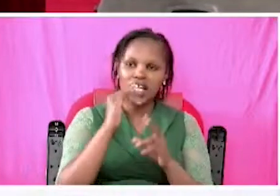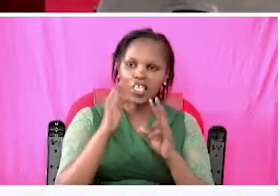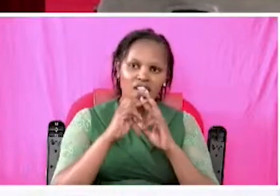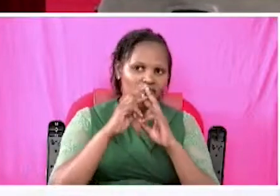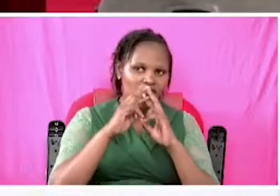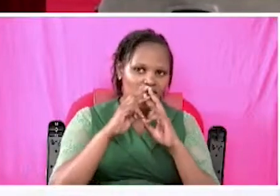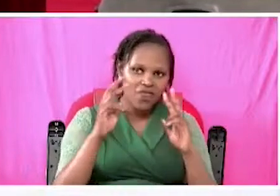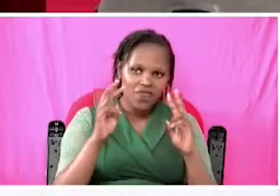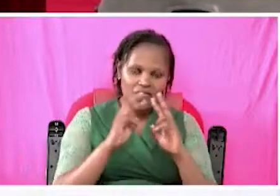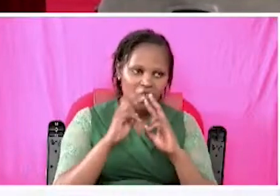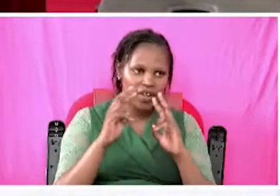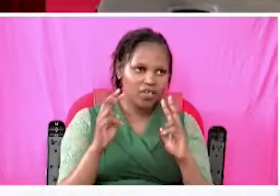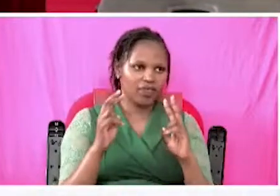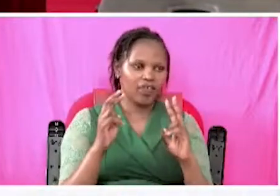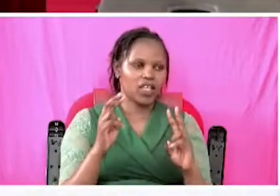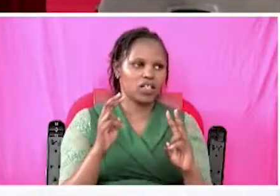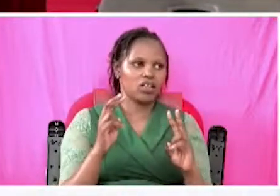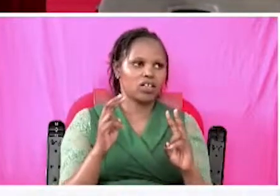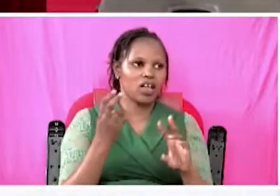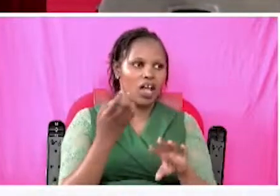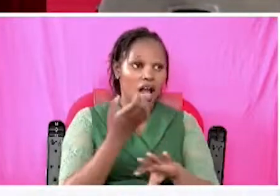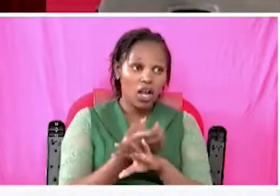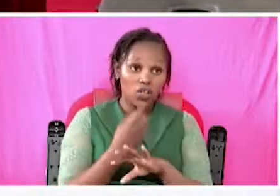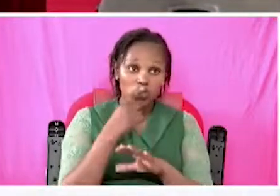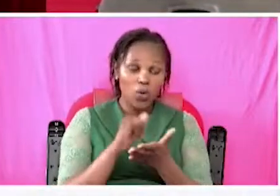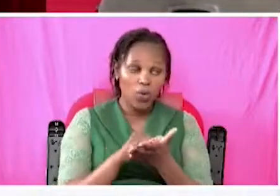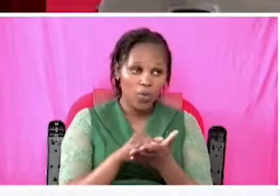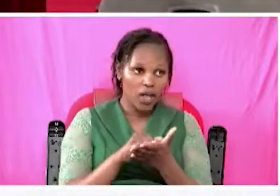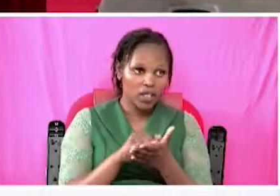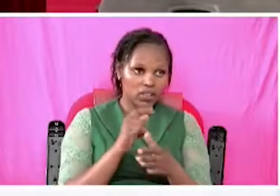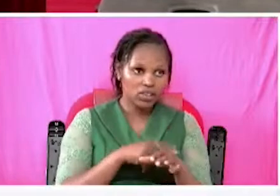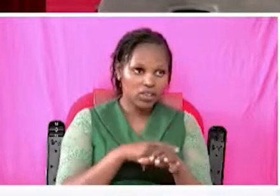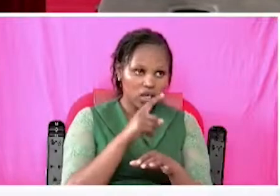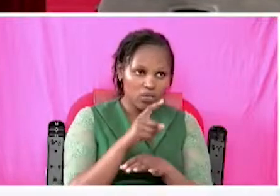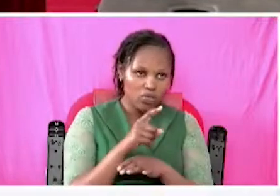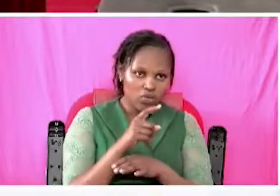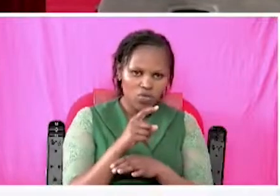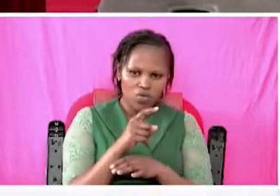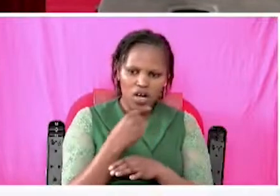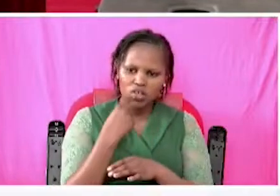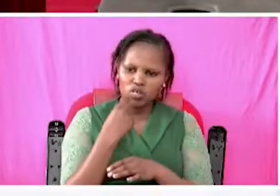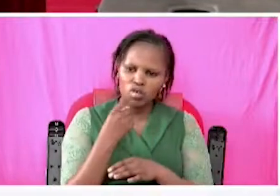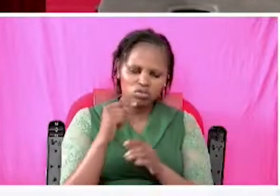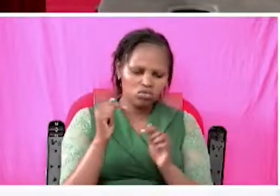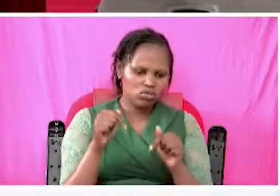very, very, very crucial. So that when you are fired today and told there is no